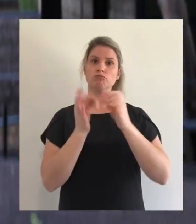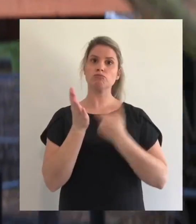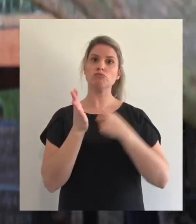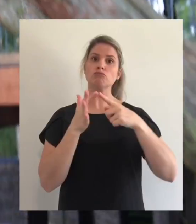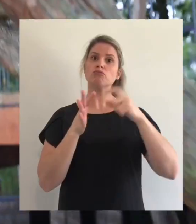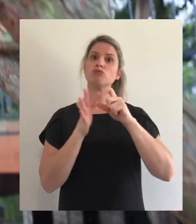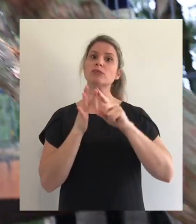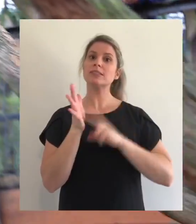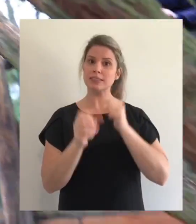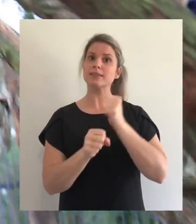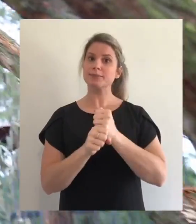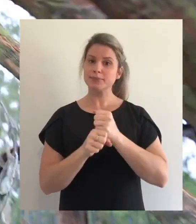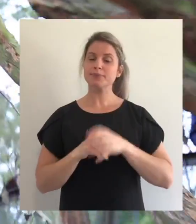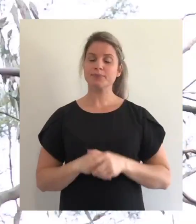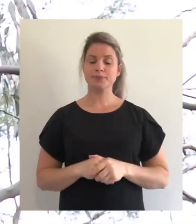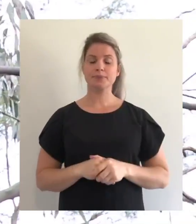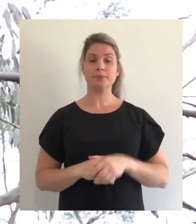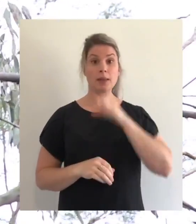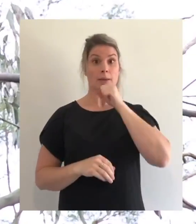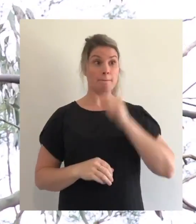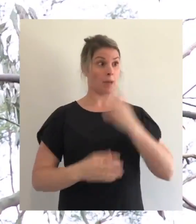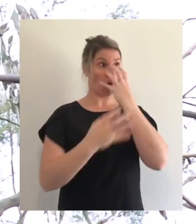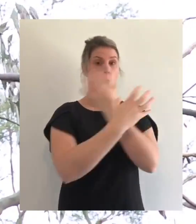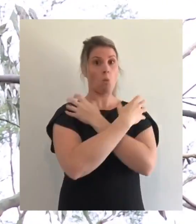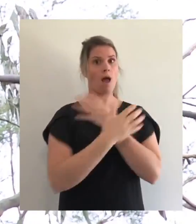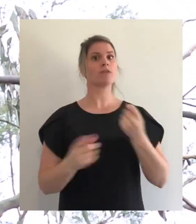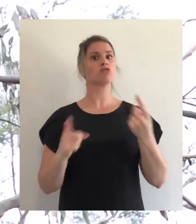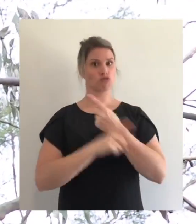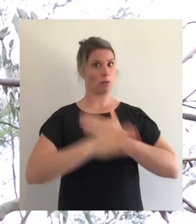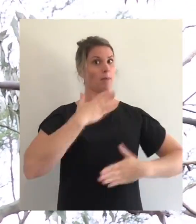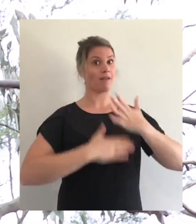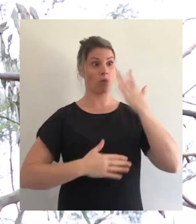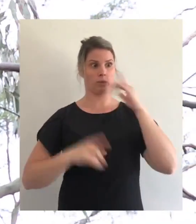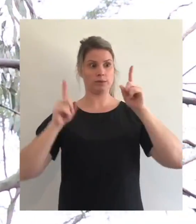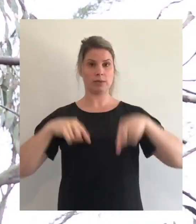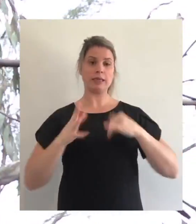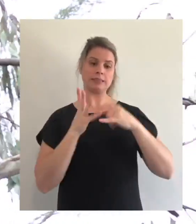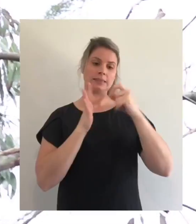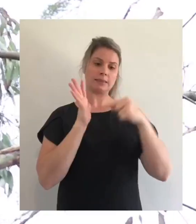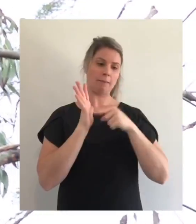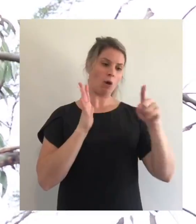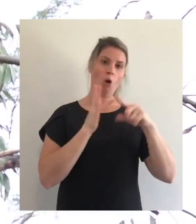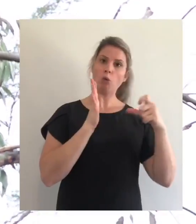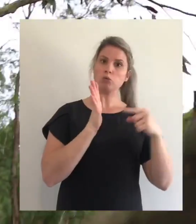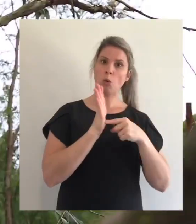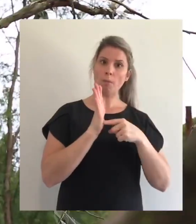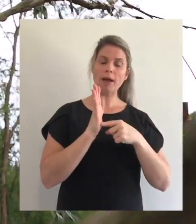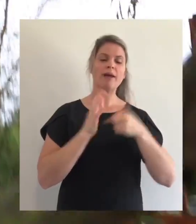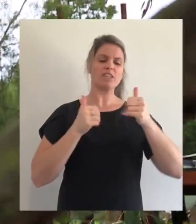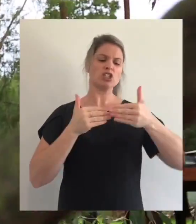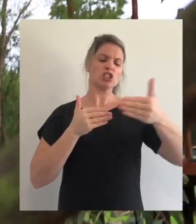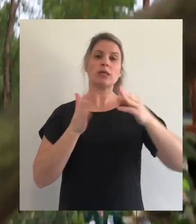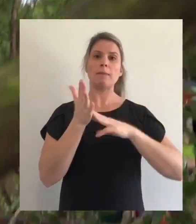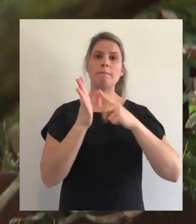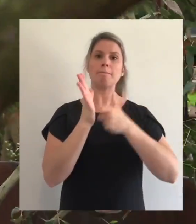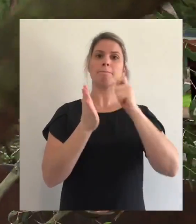behaviour change a little bit, particularly our male koalas. So during this time of the year, starting around September or October, finishing up around March or April,